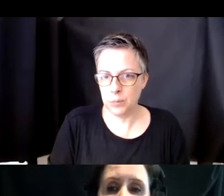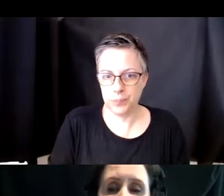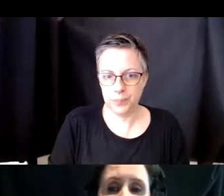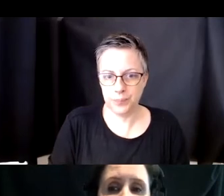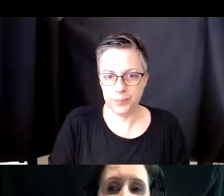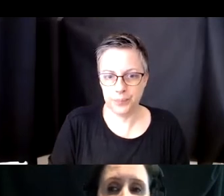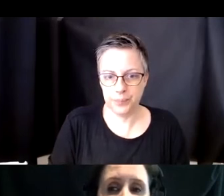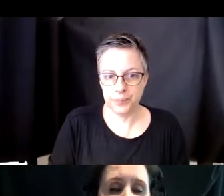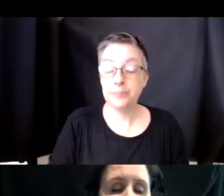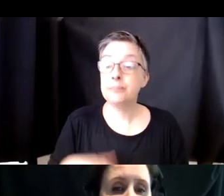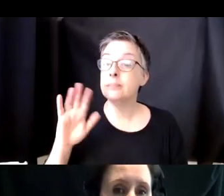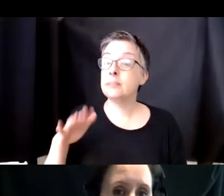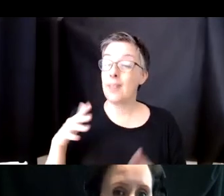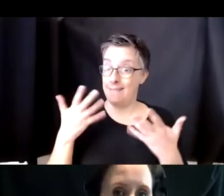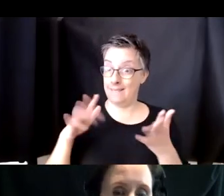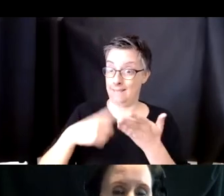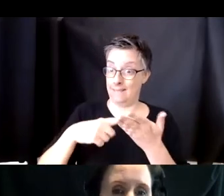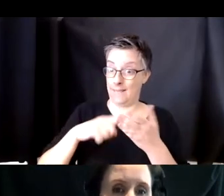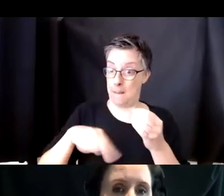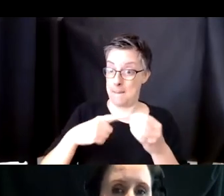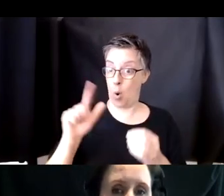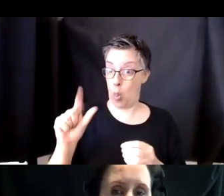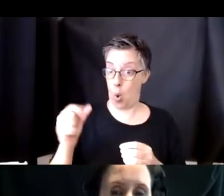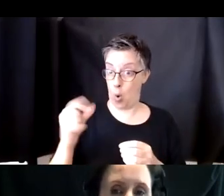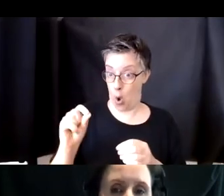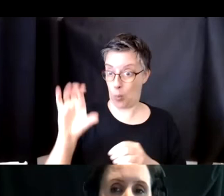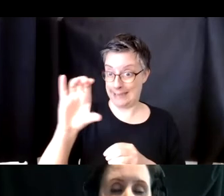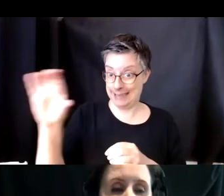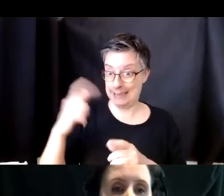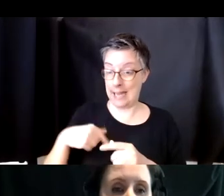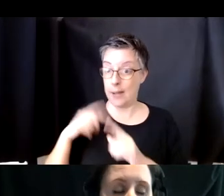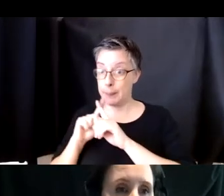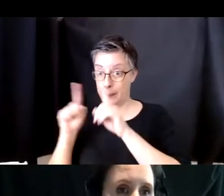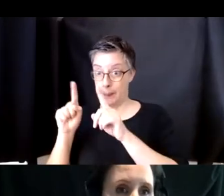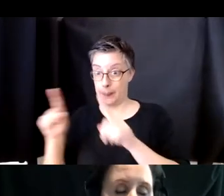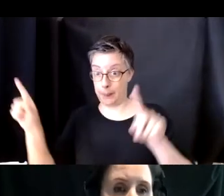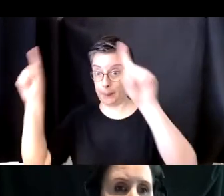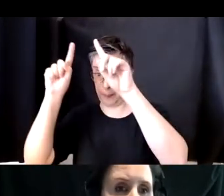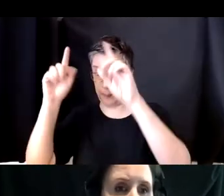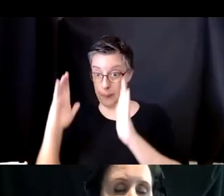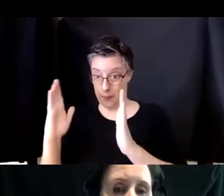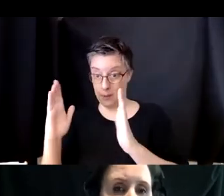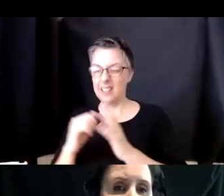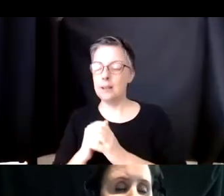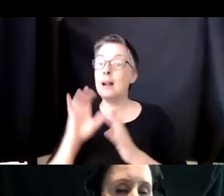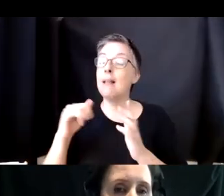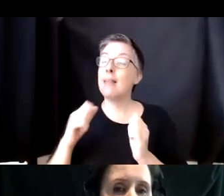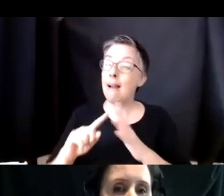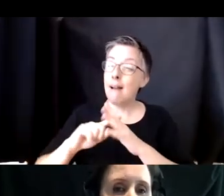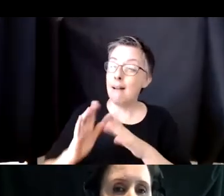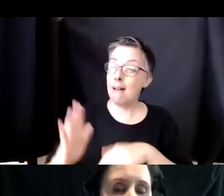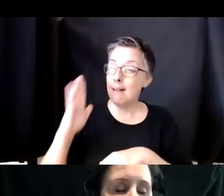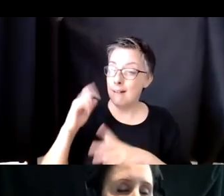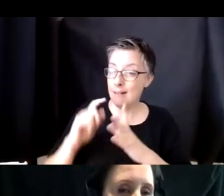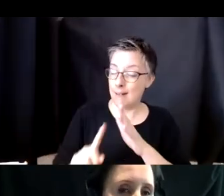So I already talked about the logos for closed caption and what these were. They were started showing up